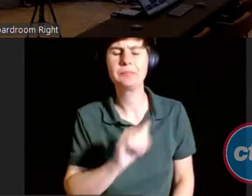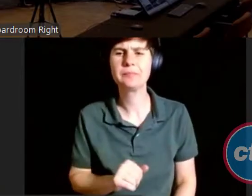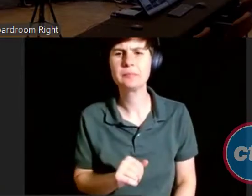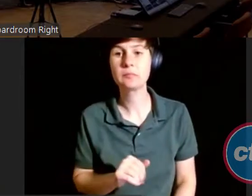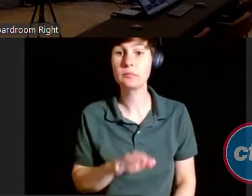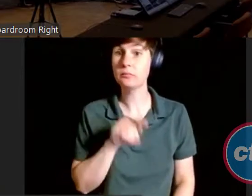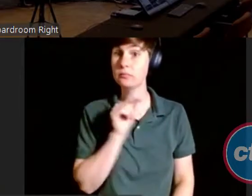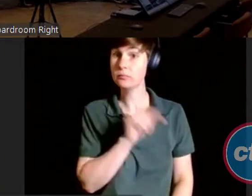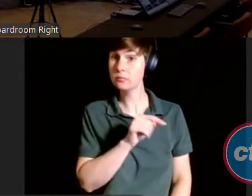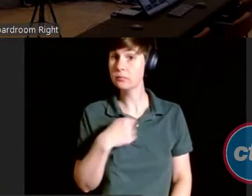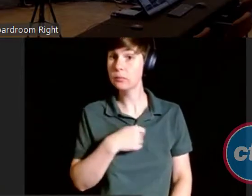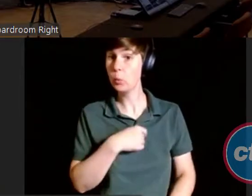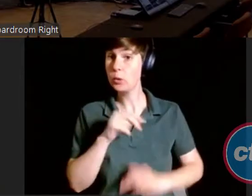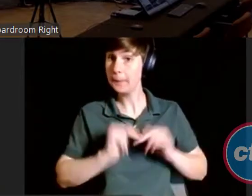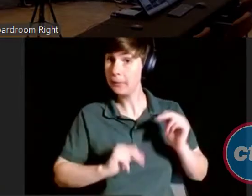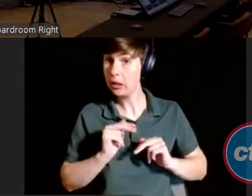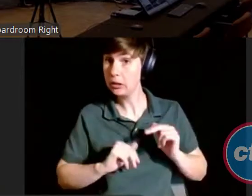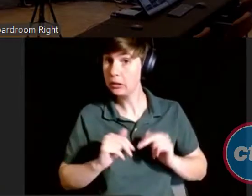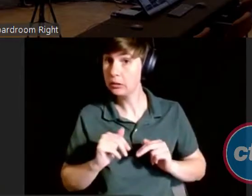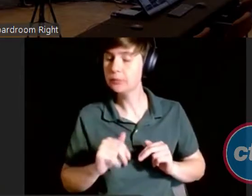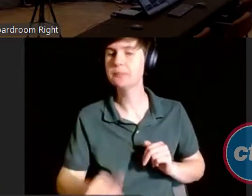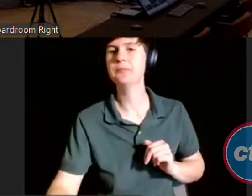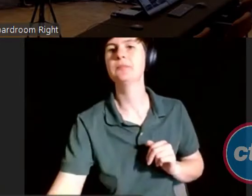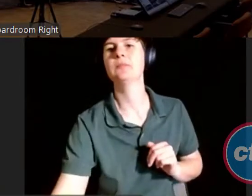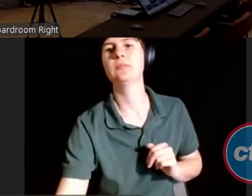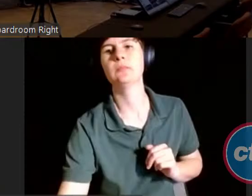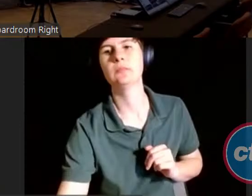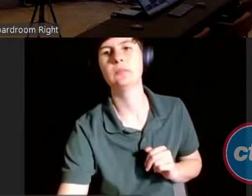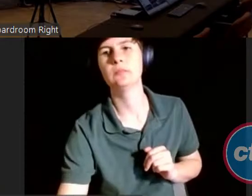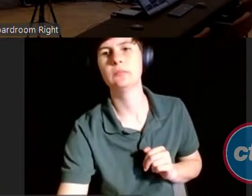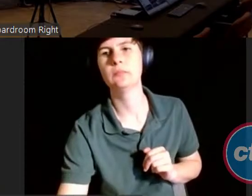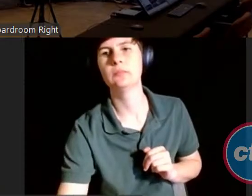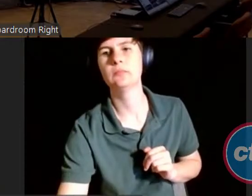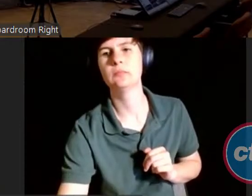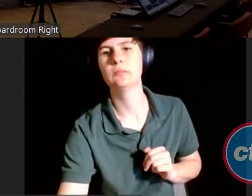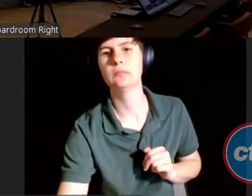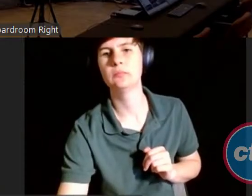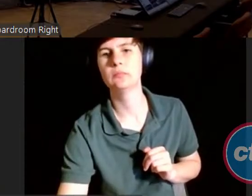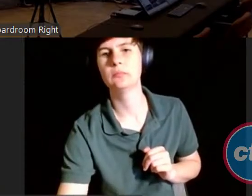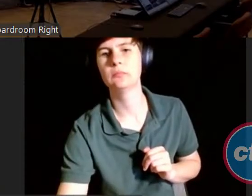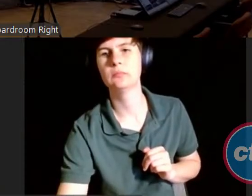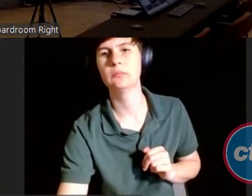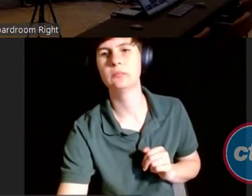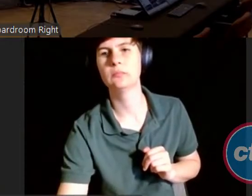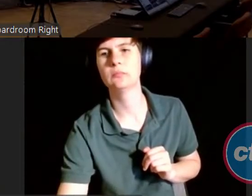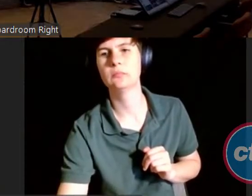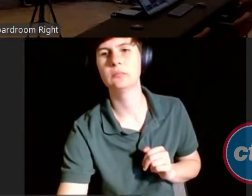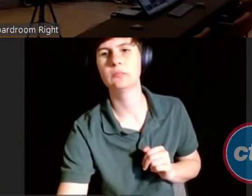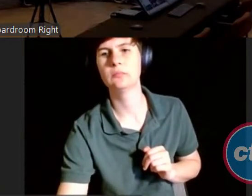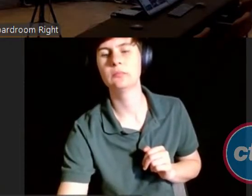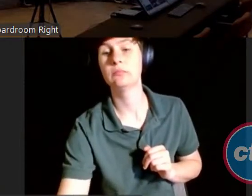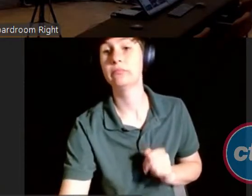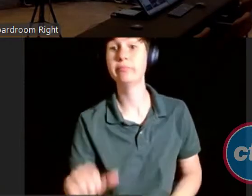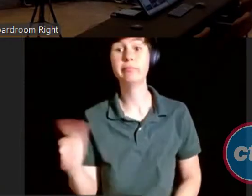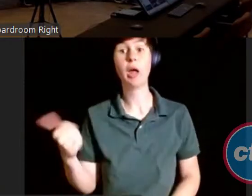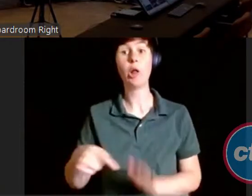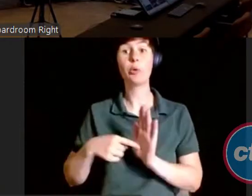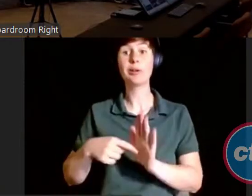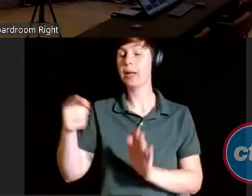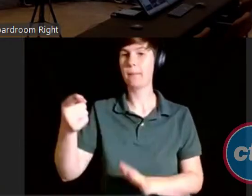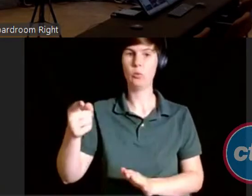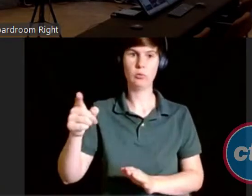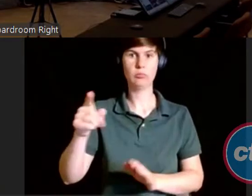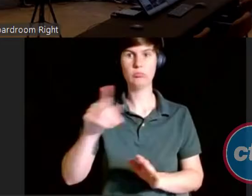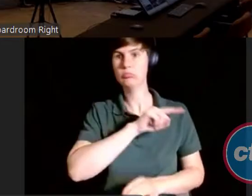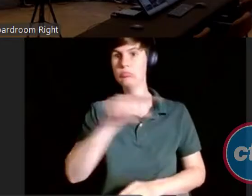were built, some of the other examples around the country, including Seattle at the time, they didn't have any of that.